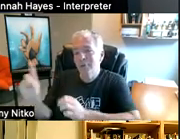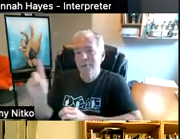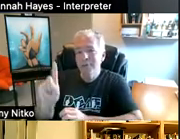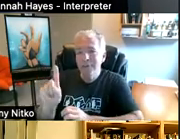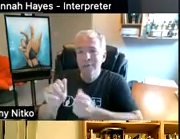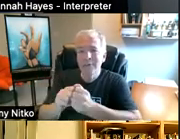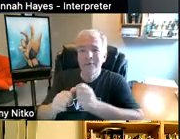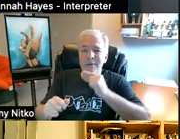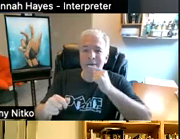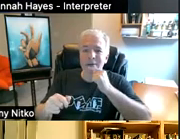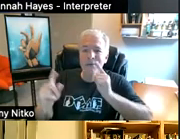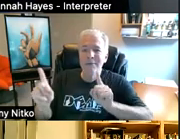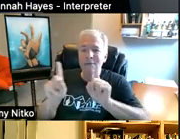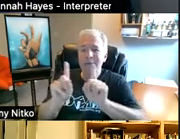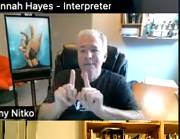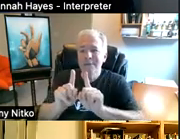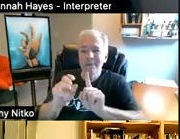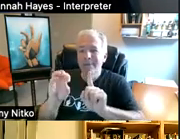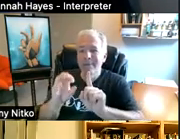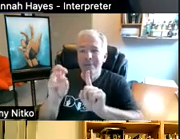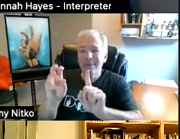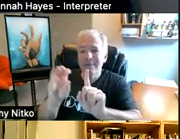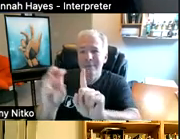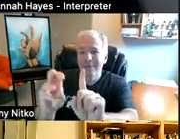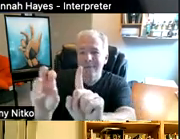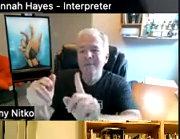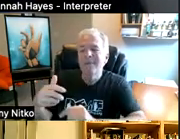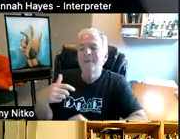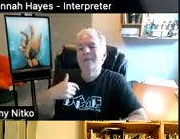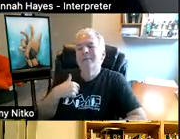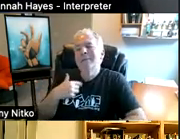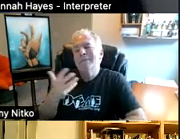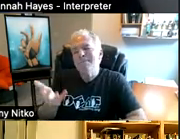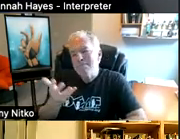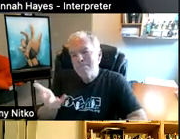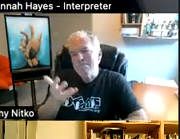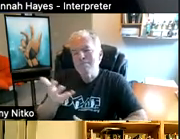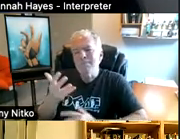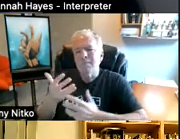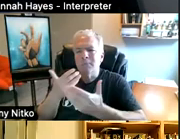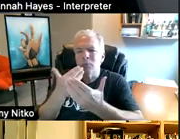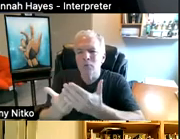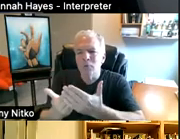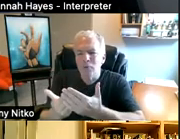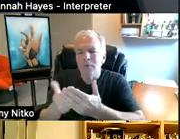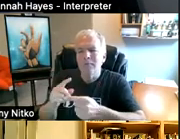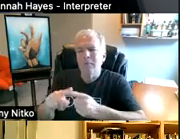it provided through an ASL interpreter with somebody who would speak in English for the